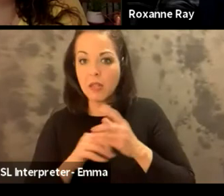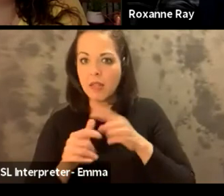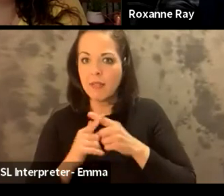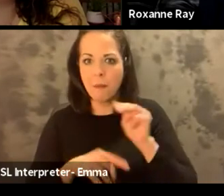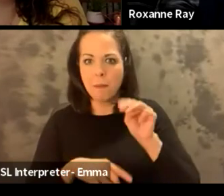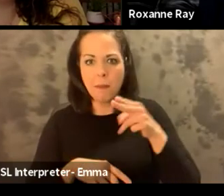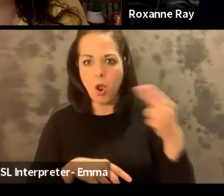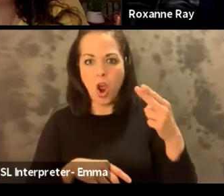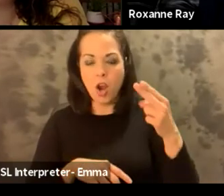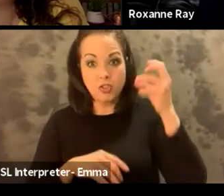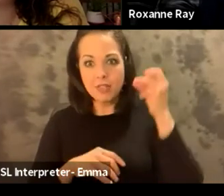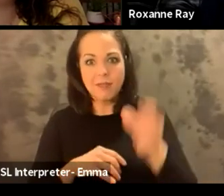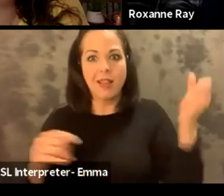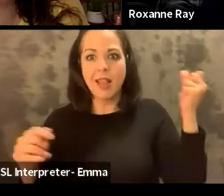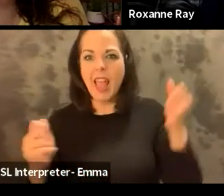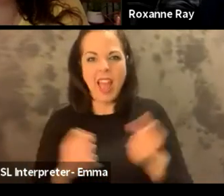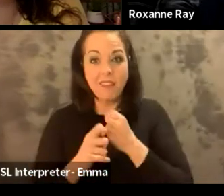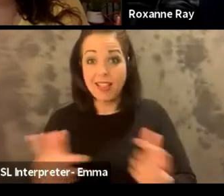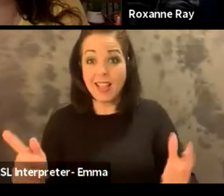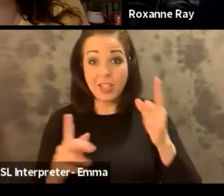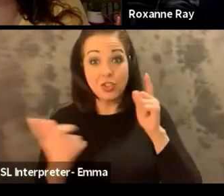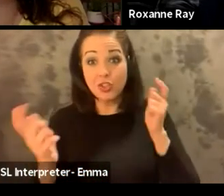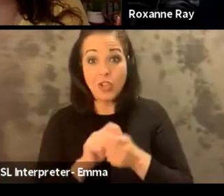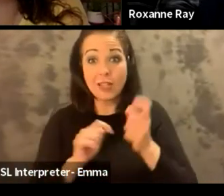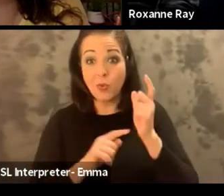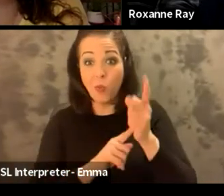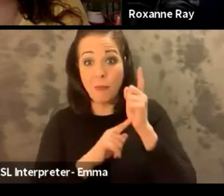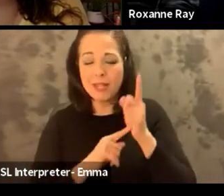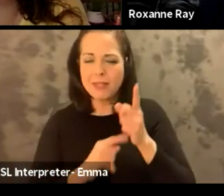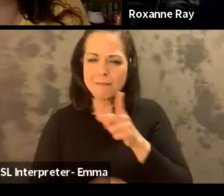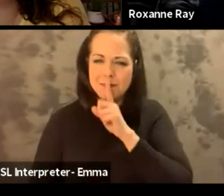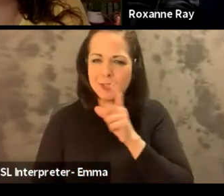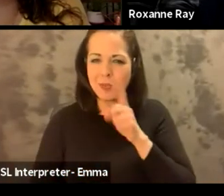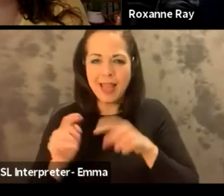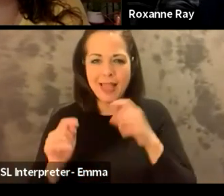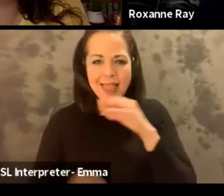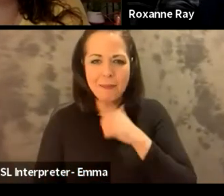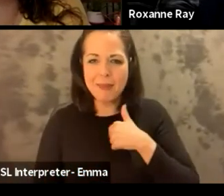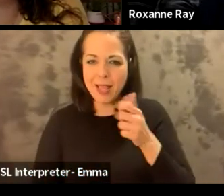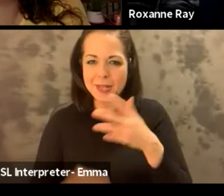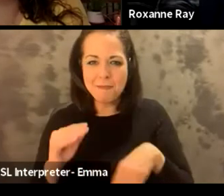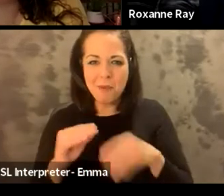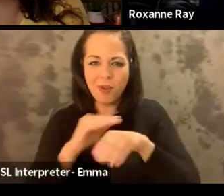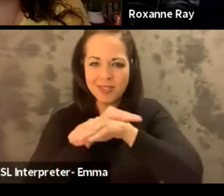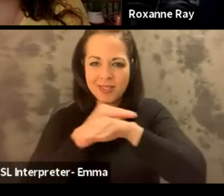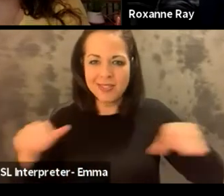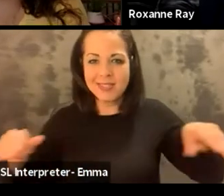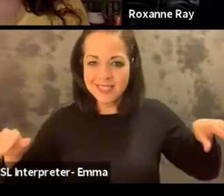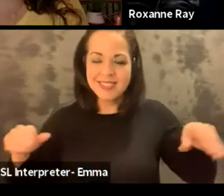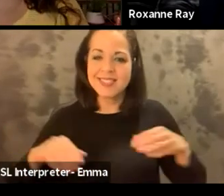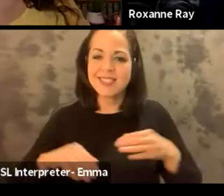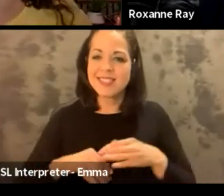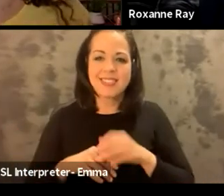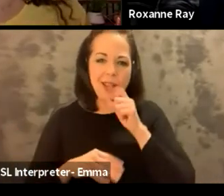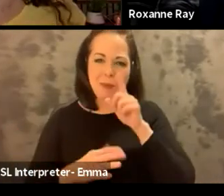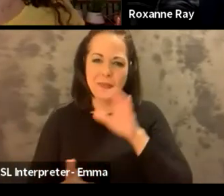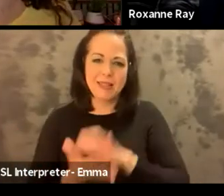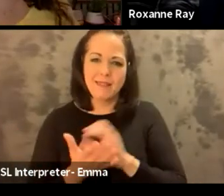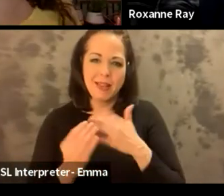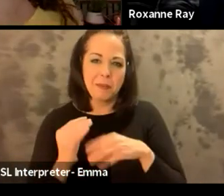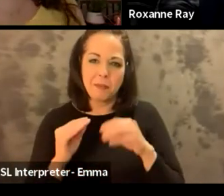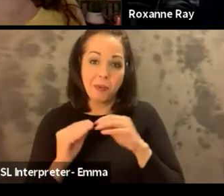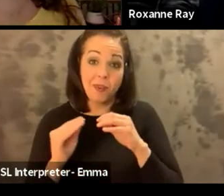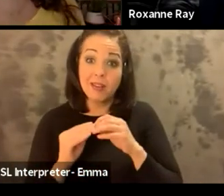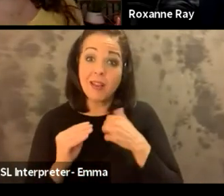year, everything changed in a minute. So you can't tell me that lie anymore. Like, I don't believe it anymore. I